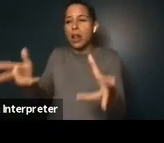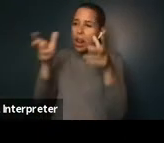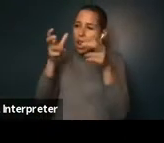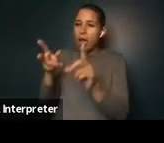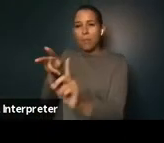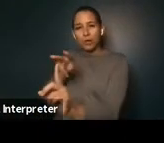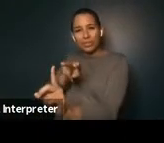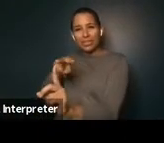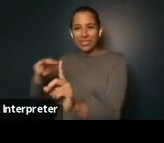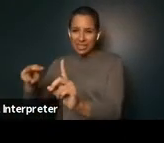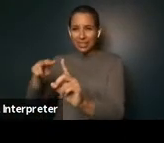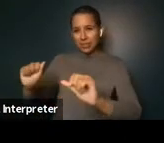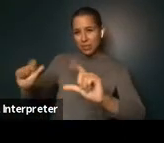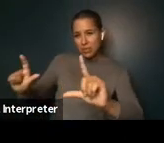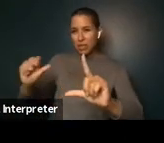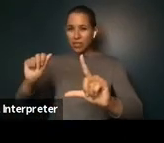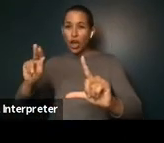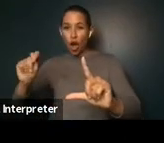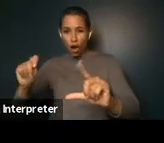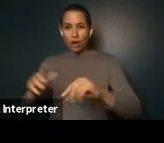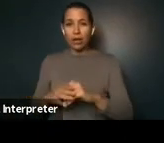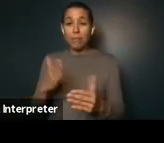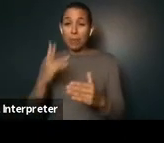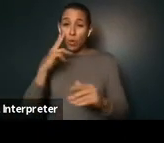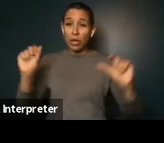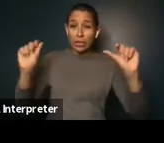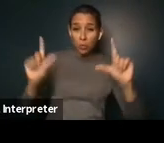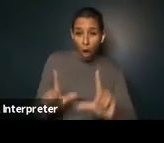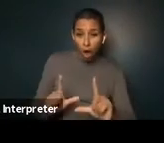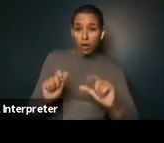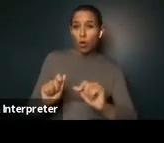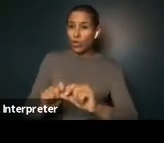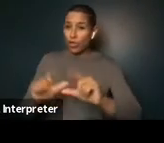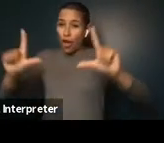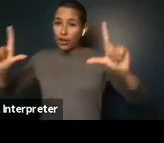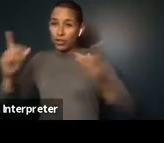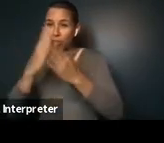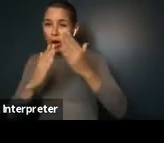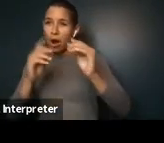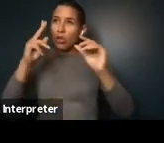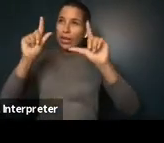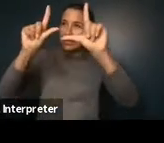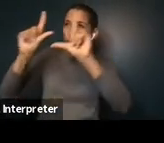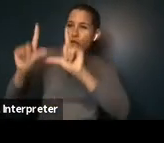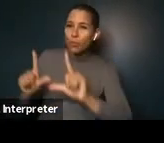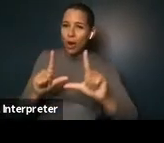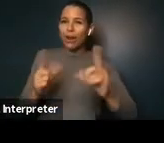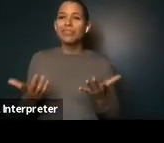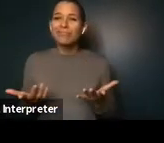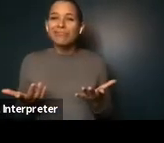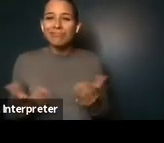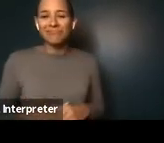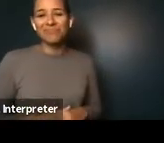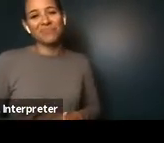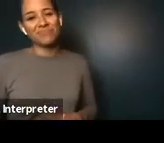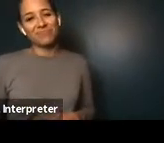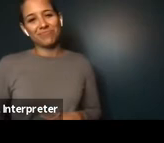smaller fragments or maybe the larger thing, but, um, one of, uh, there's a few things about